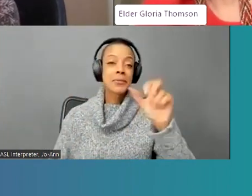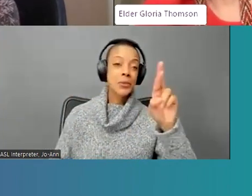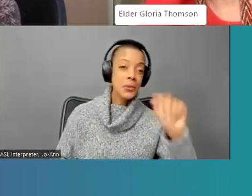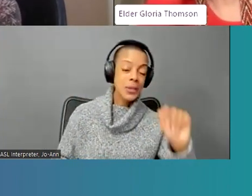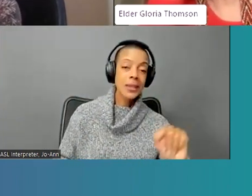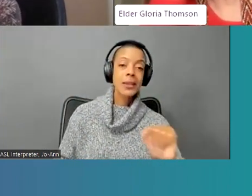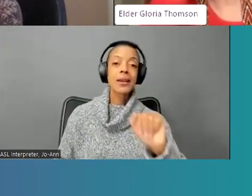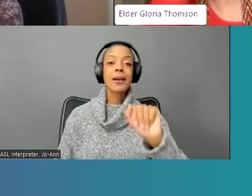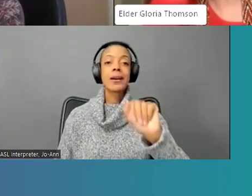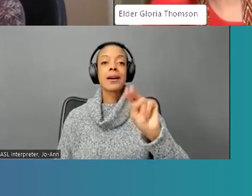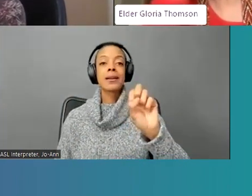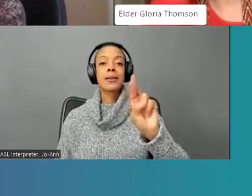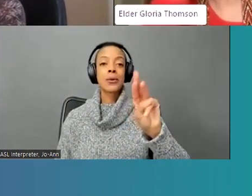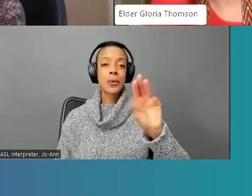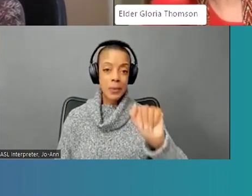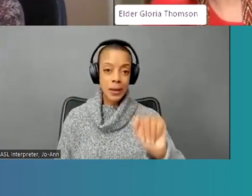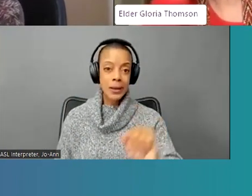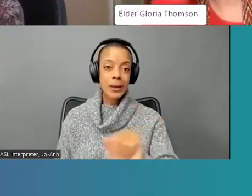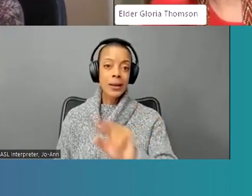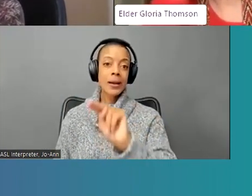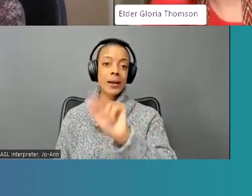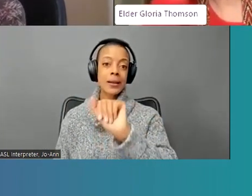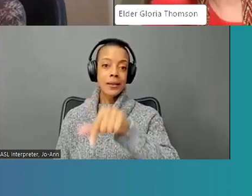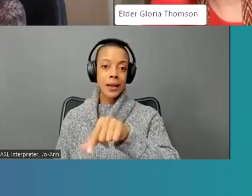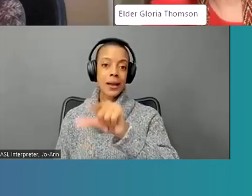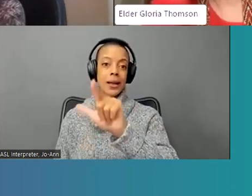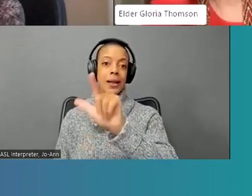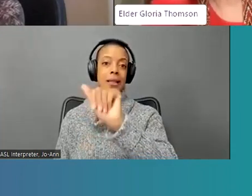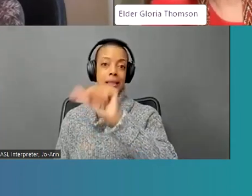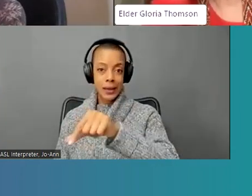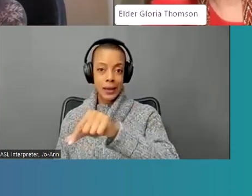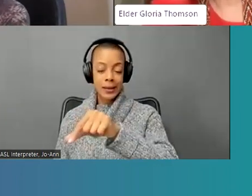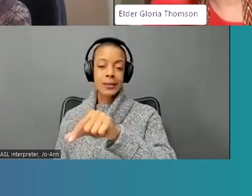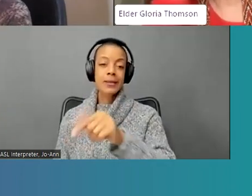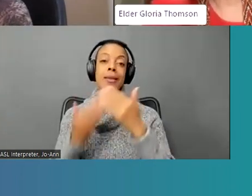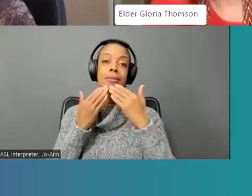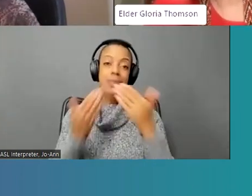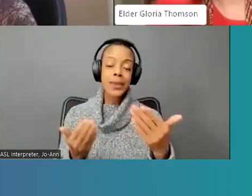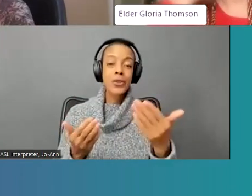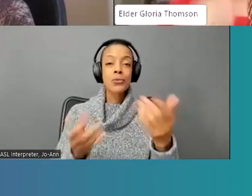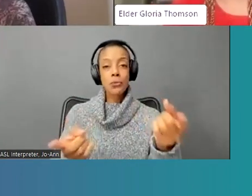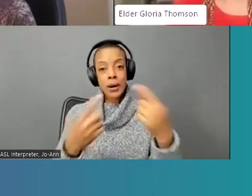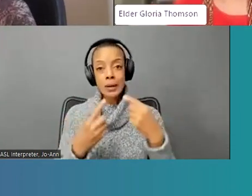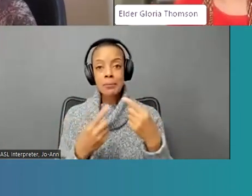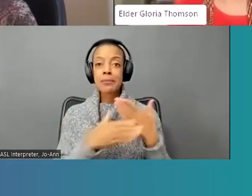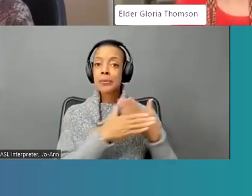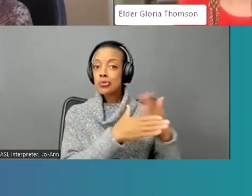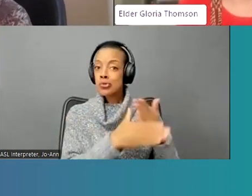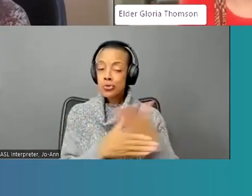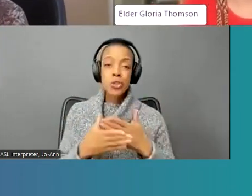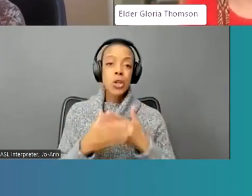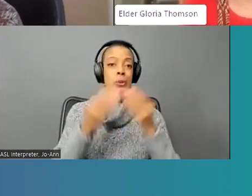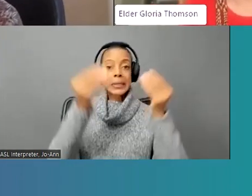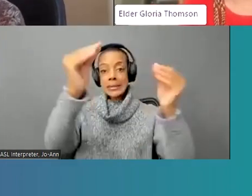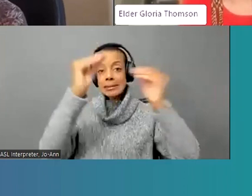Naulaq, for this experience and for coming here and sharing with us your knowledge and your